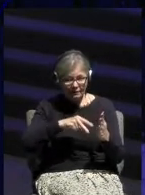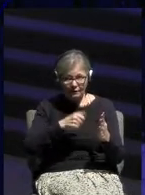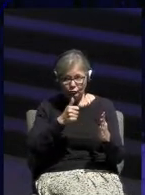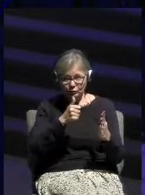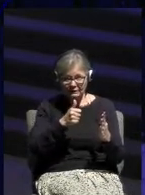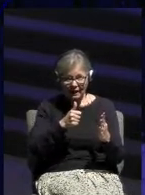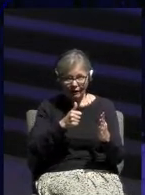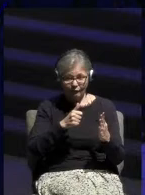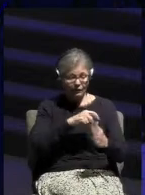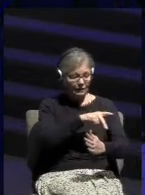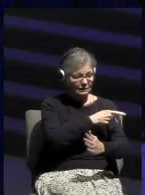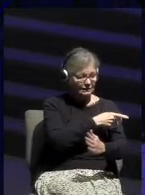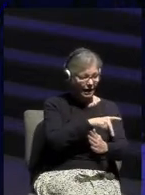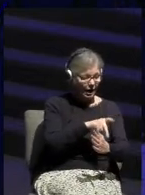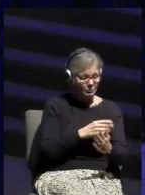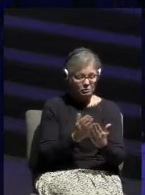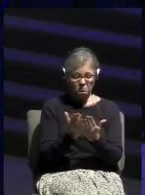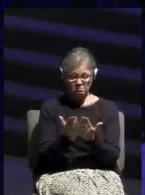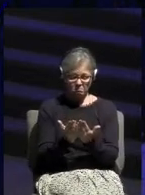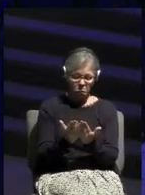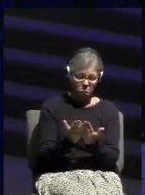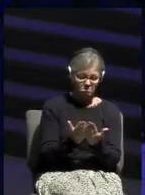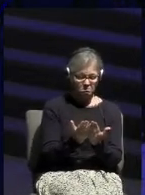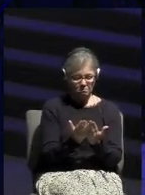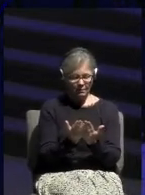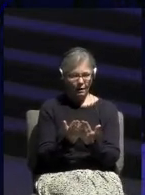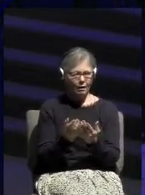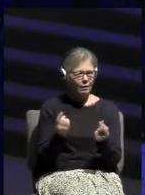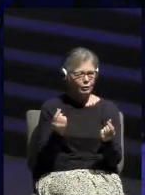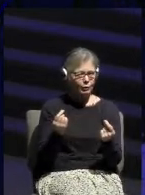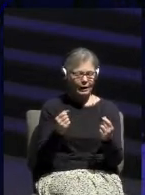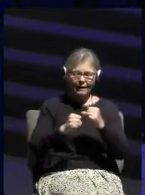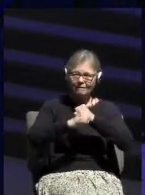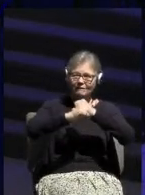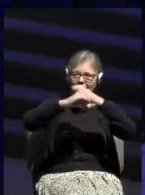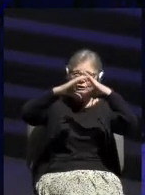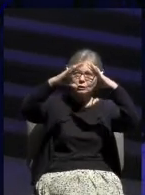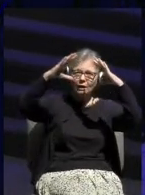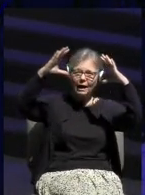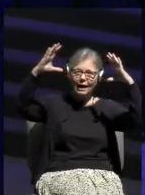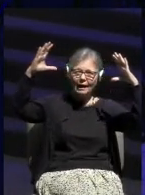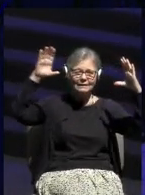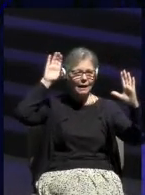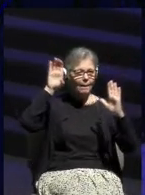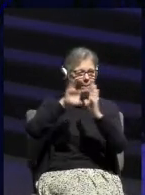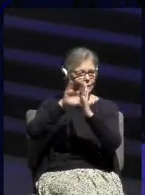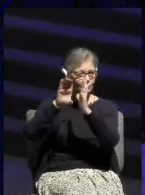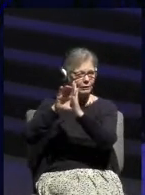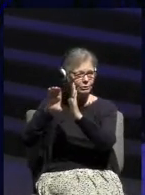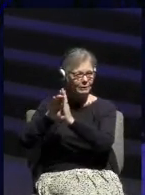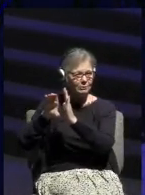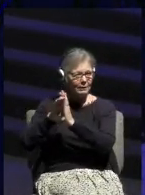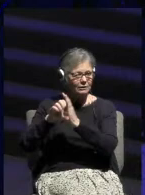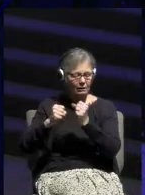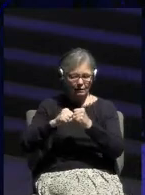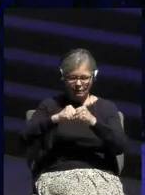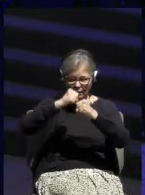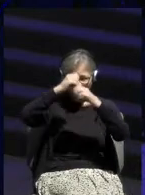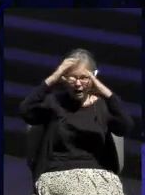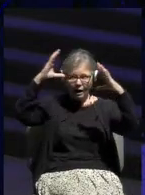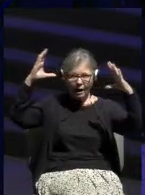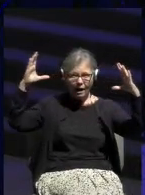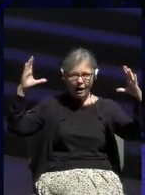the book of Psalms that we visualize the image that is being depicted. This is